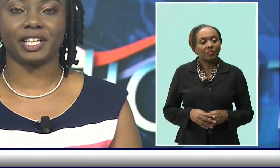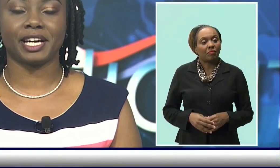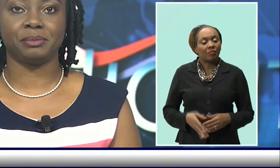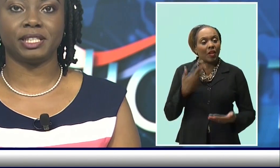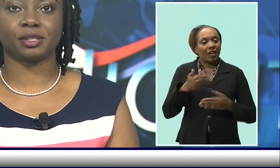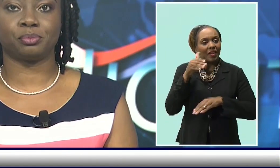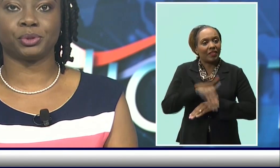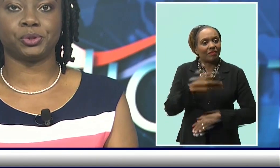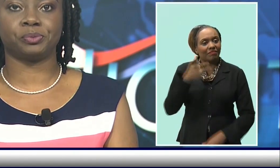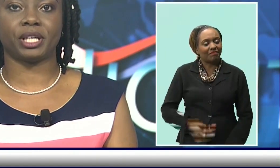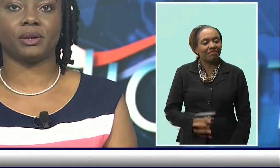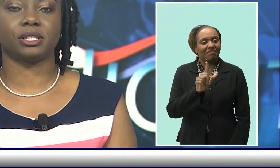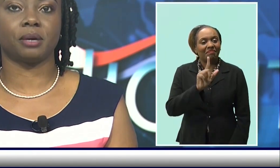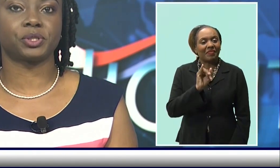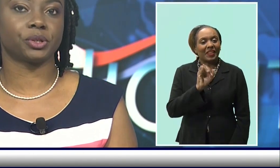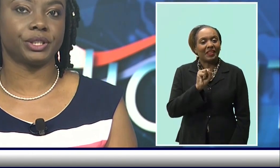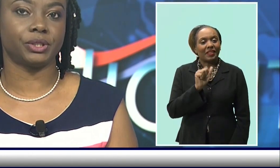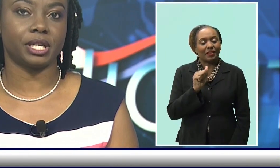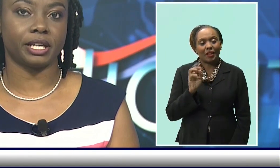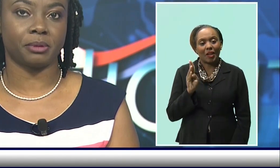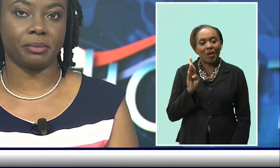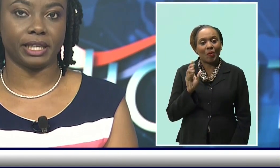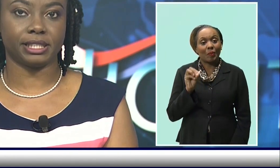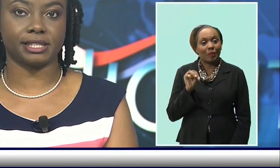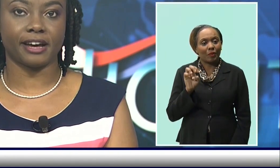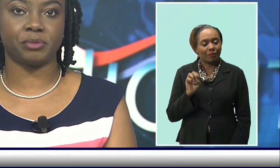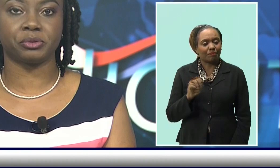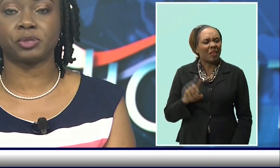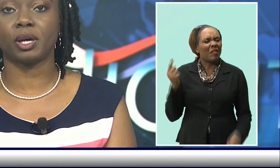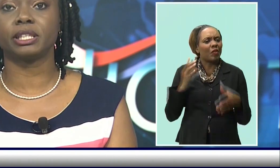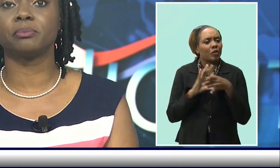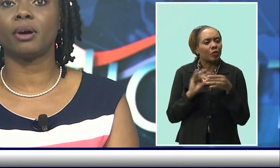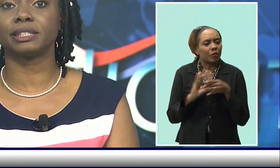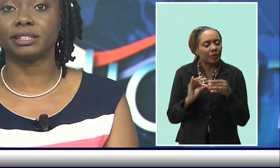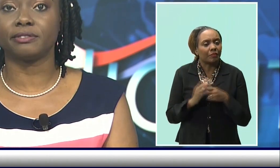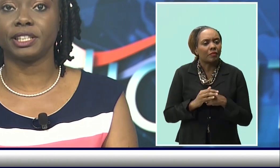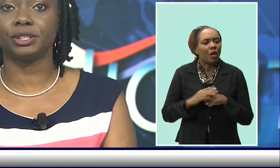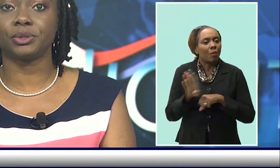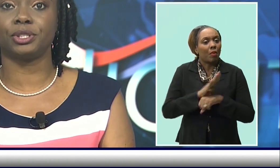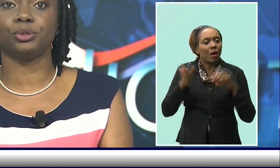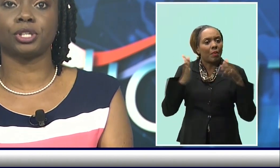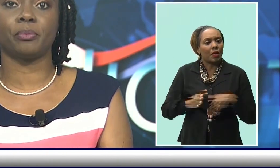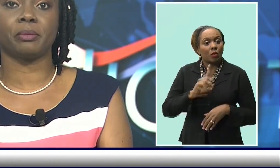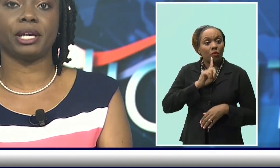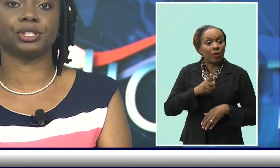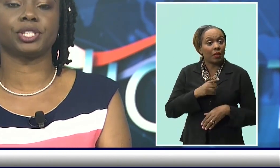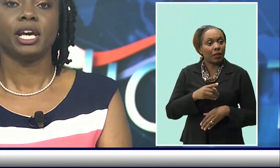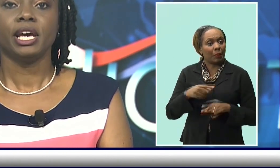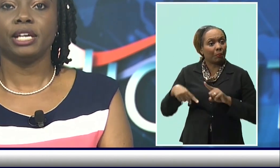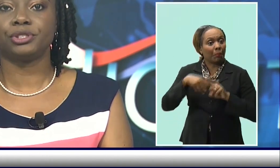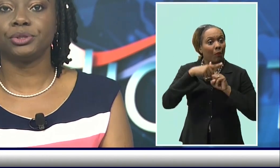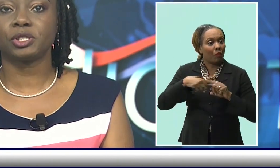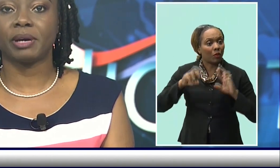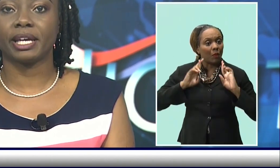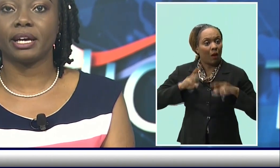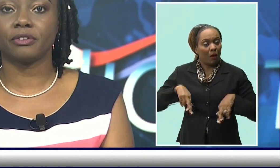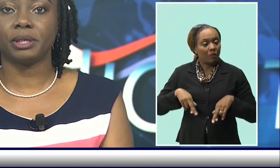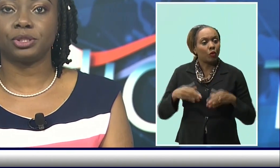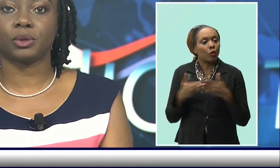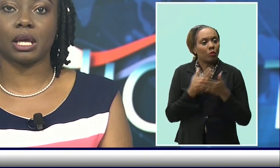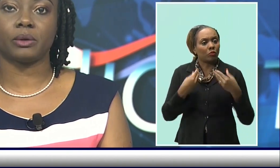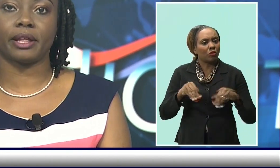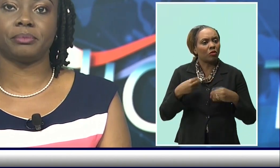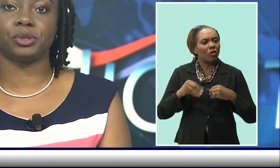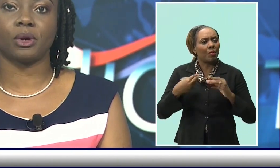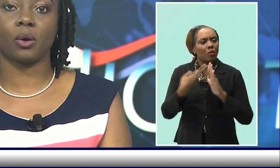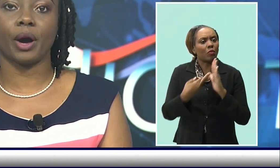Good evening, I'm Lisa Broom. In our top story tonight, Barbadians have been responding positively to the new shopping measures introduced by government